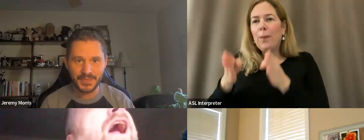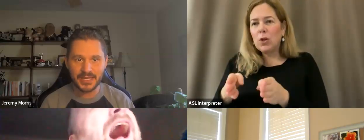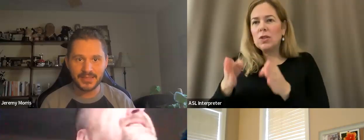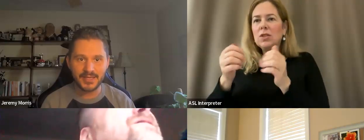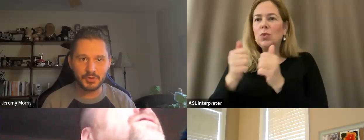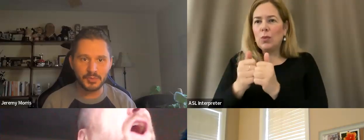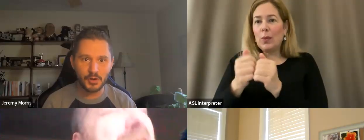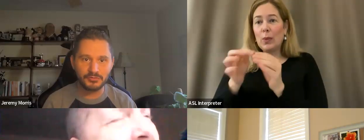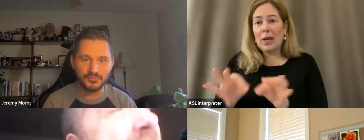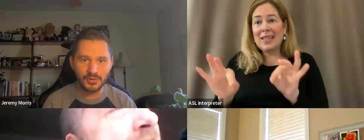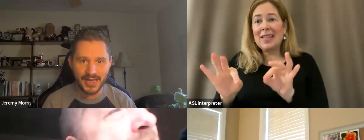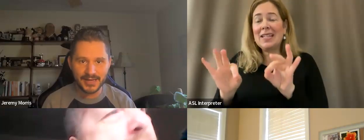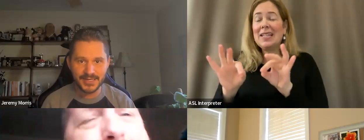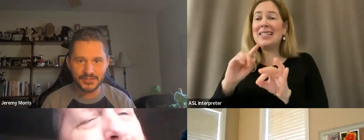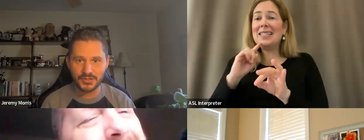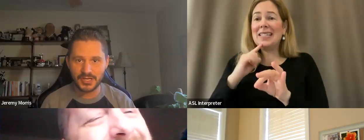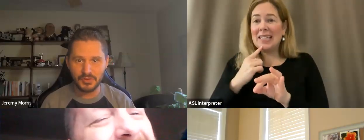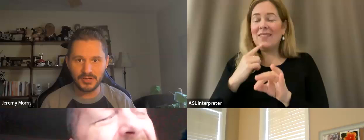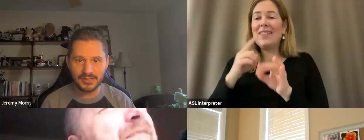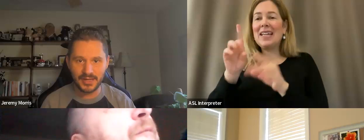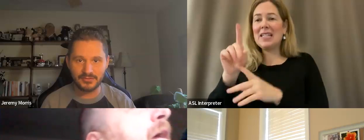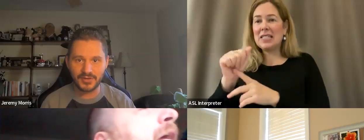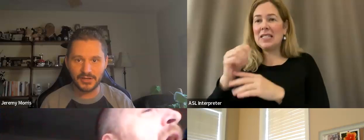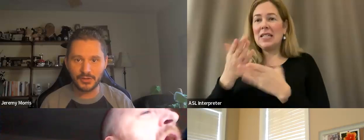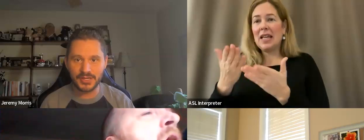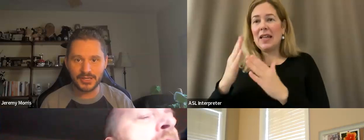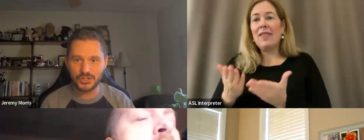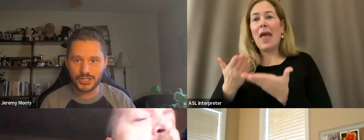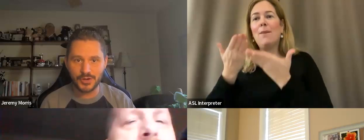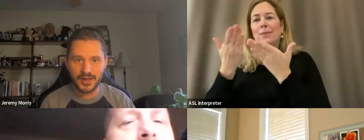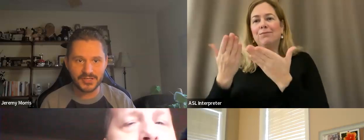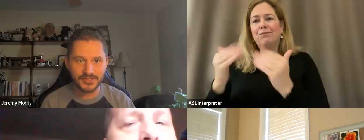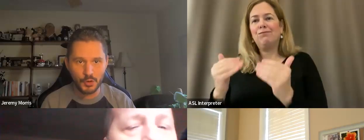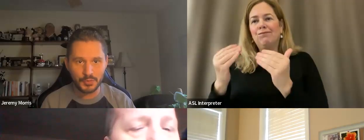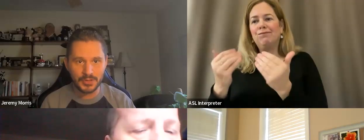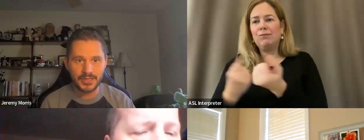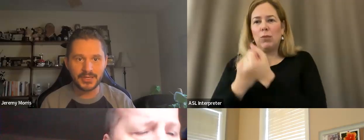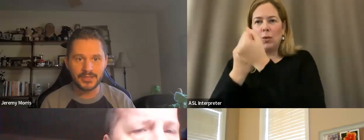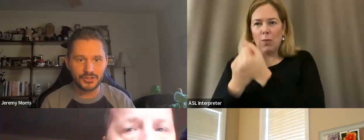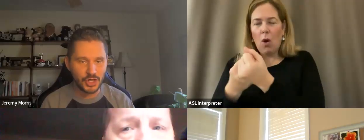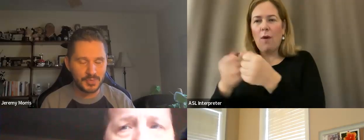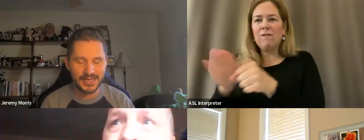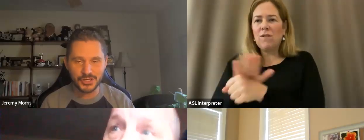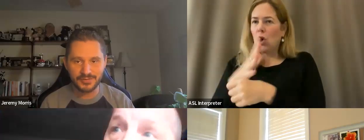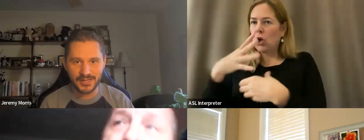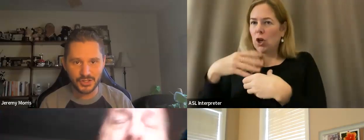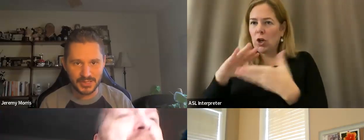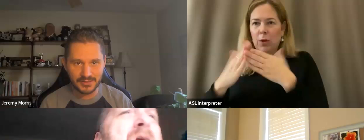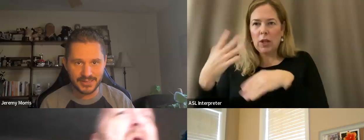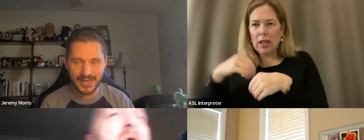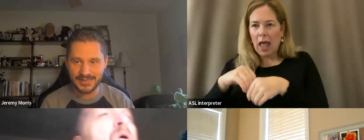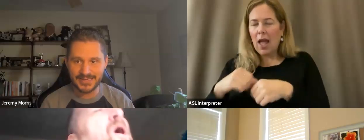disabilities that promote full access to the community life, including geographic scope, determination